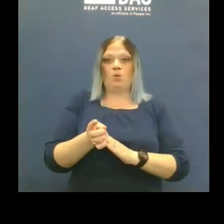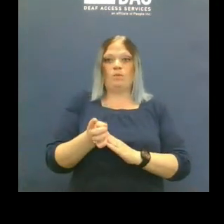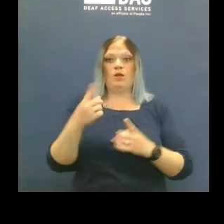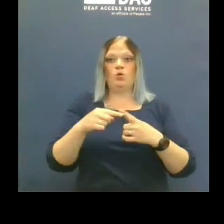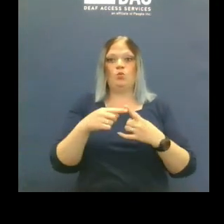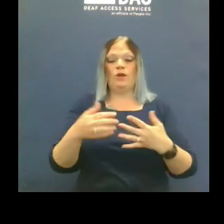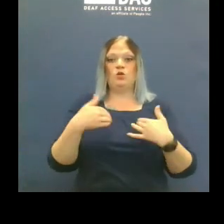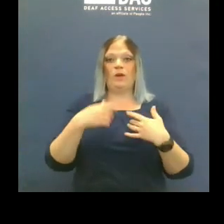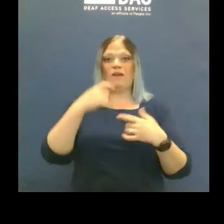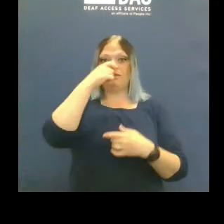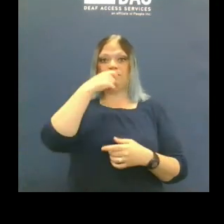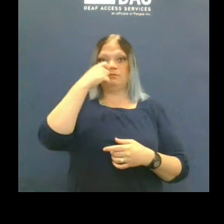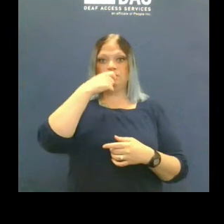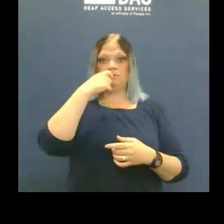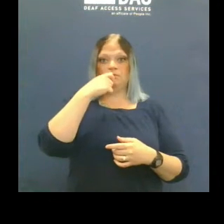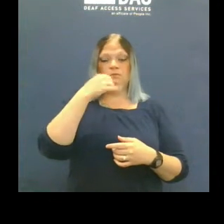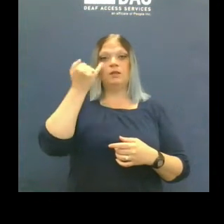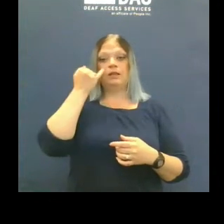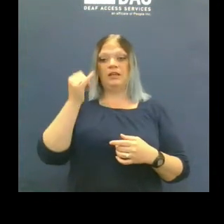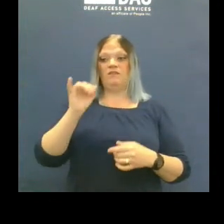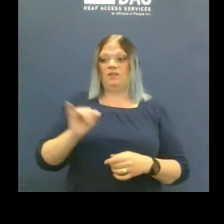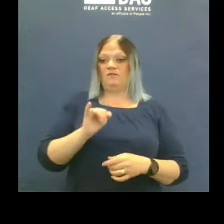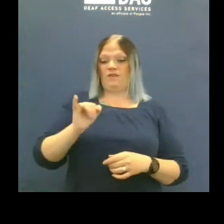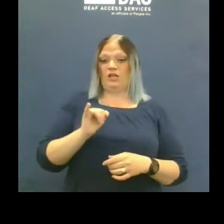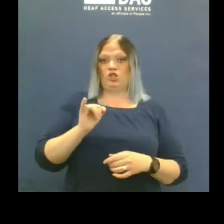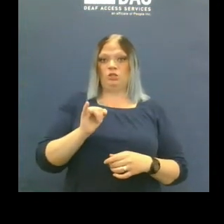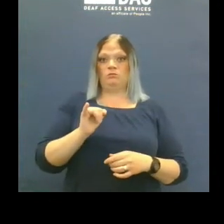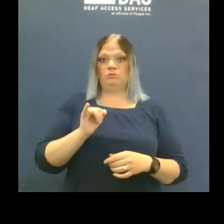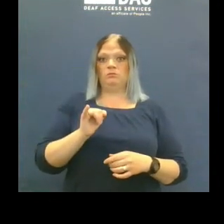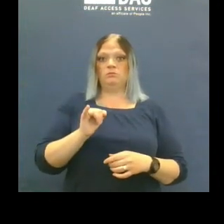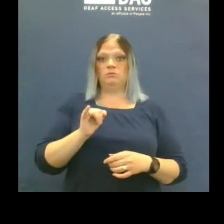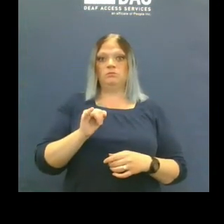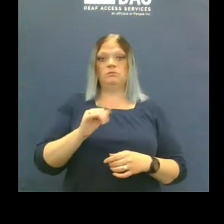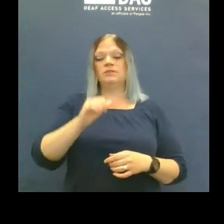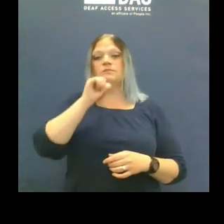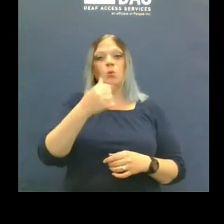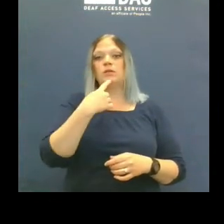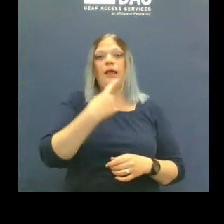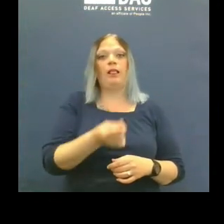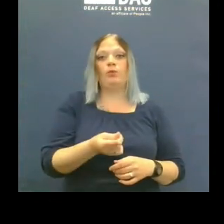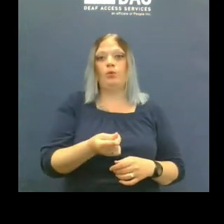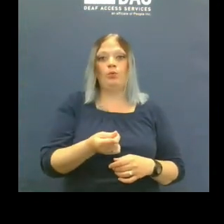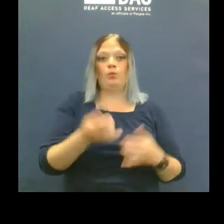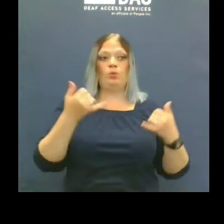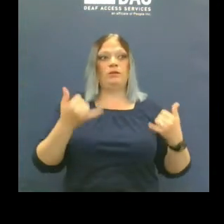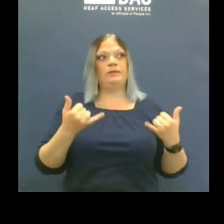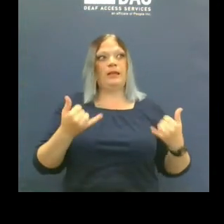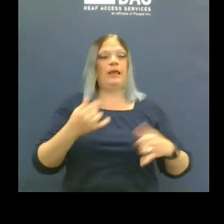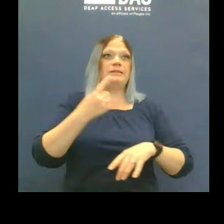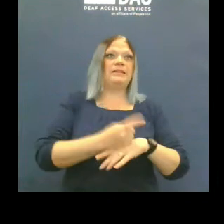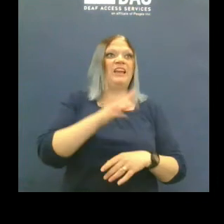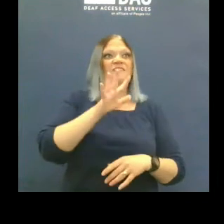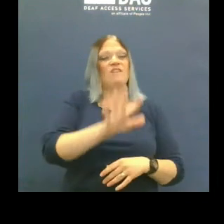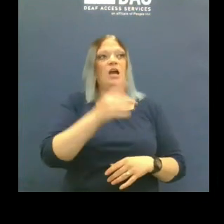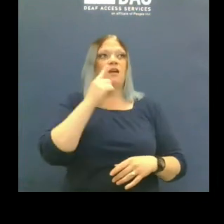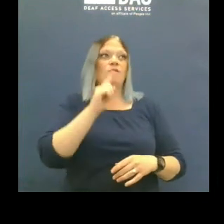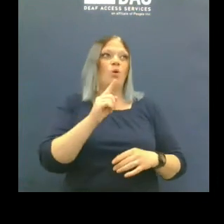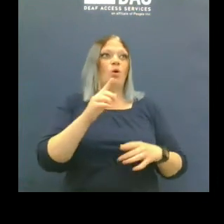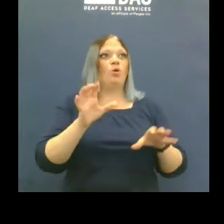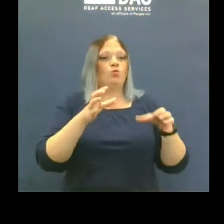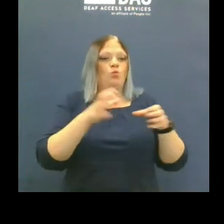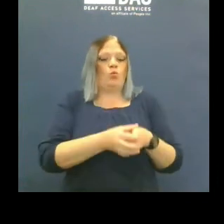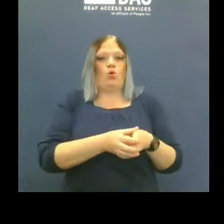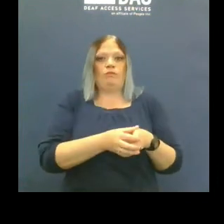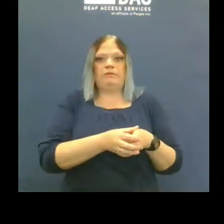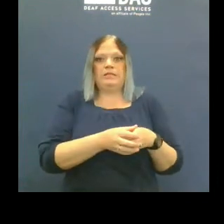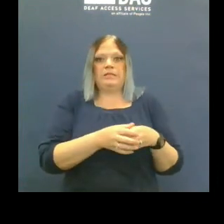had your specimen collected, if you were infected with COVID-19. So it won't tell you that, today is day 5 of your